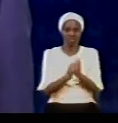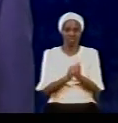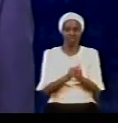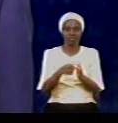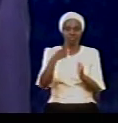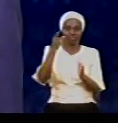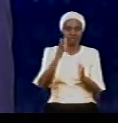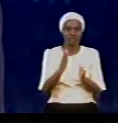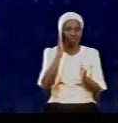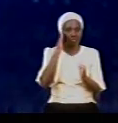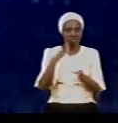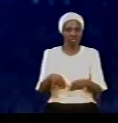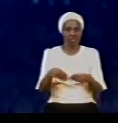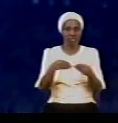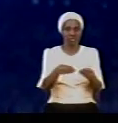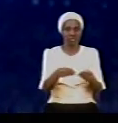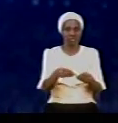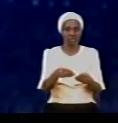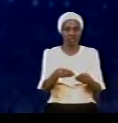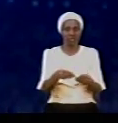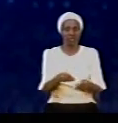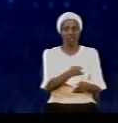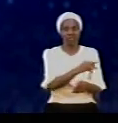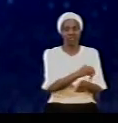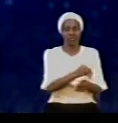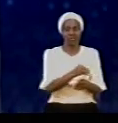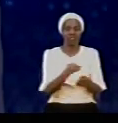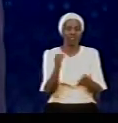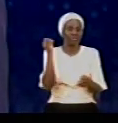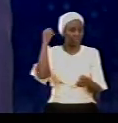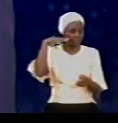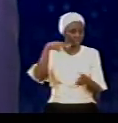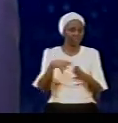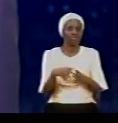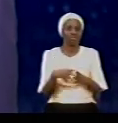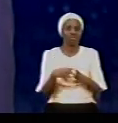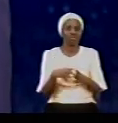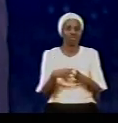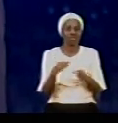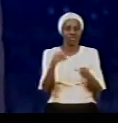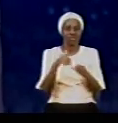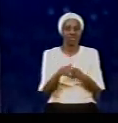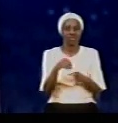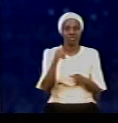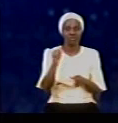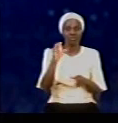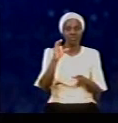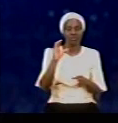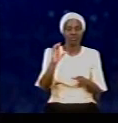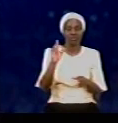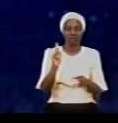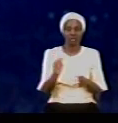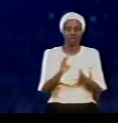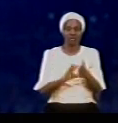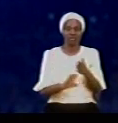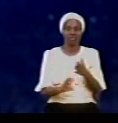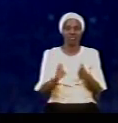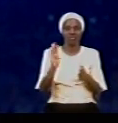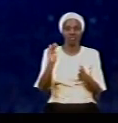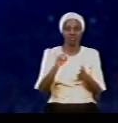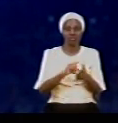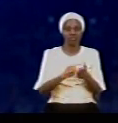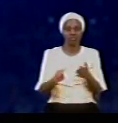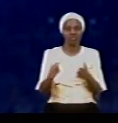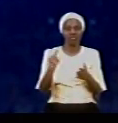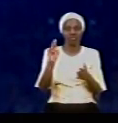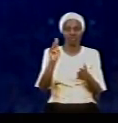In Acts chapter 14, verse 22, we are told, confirming the souls